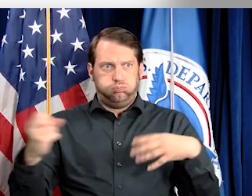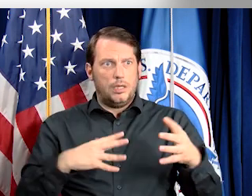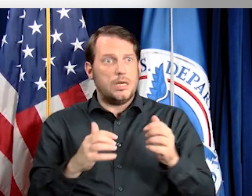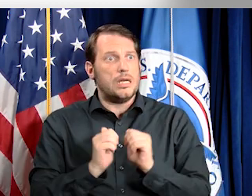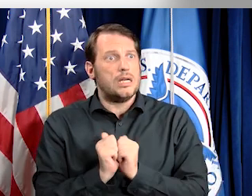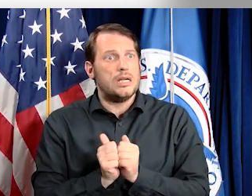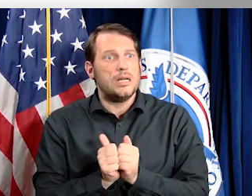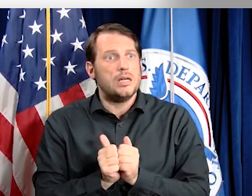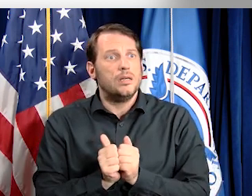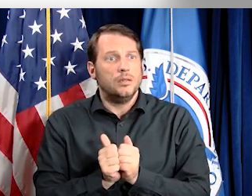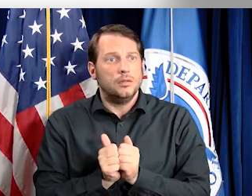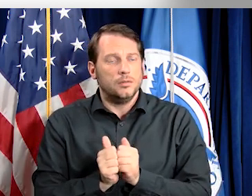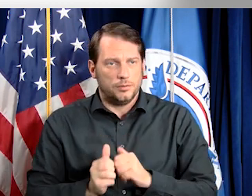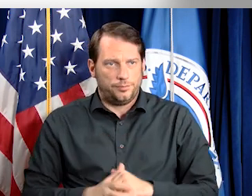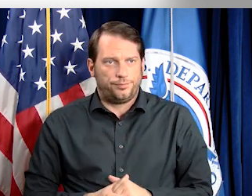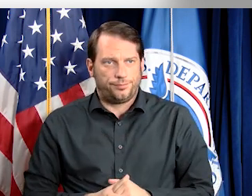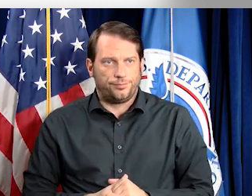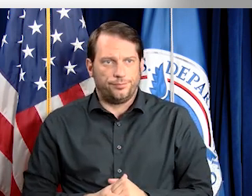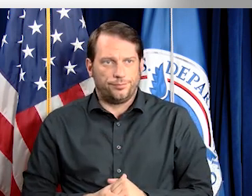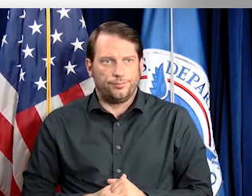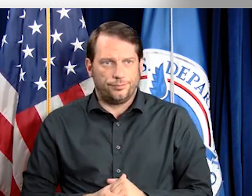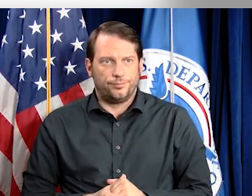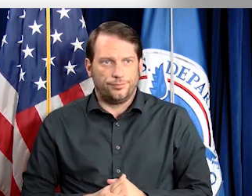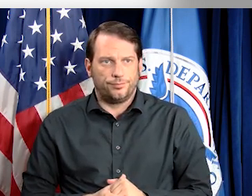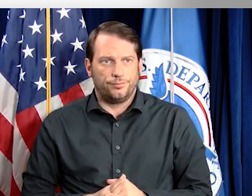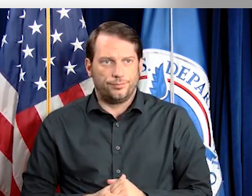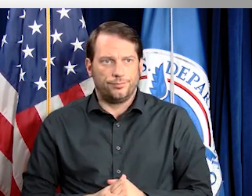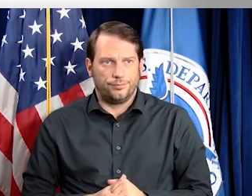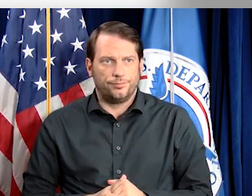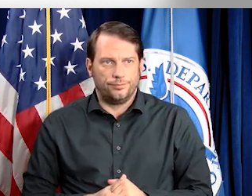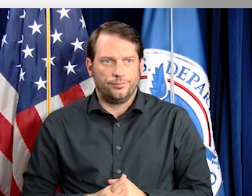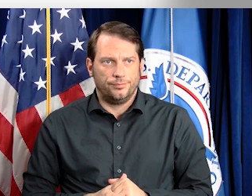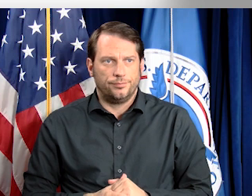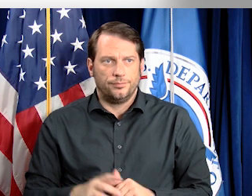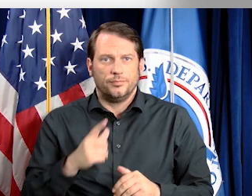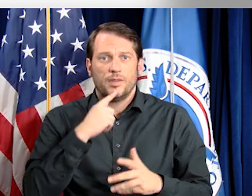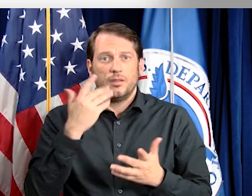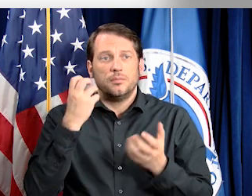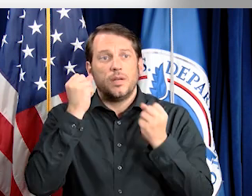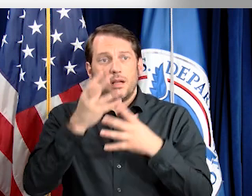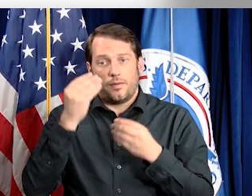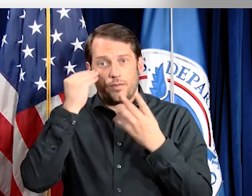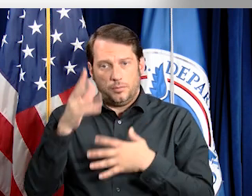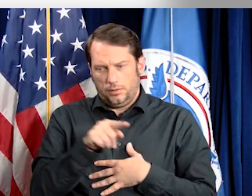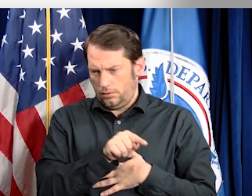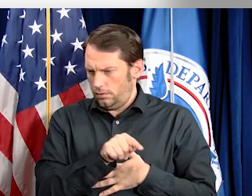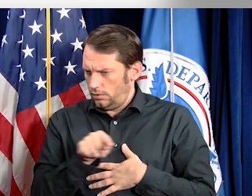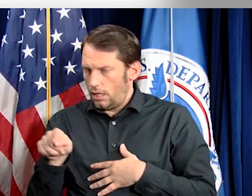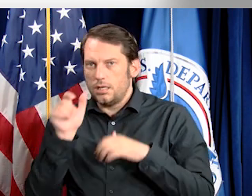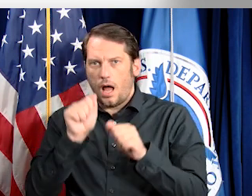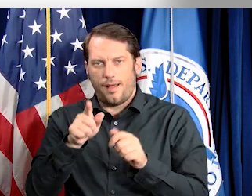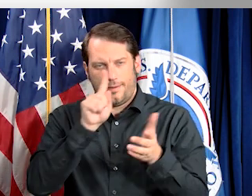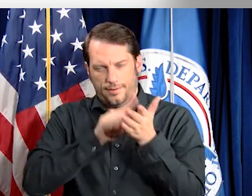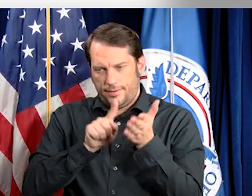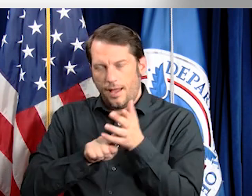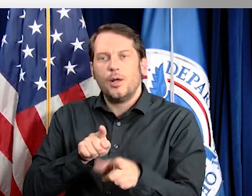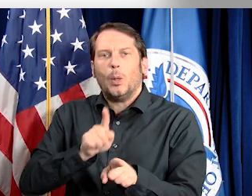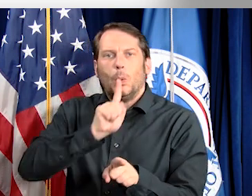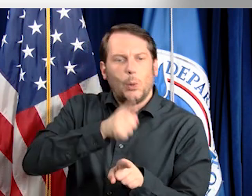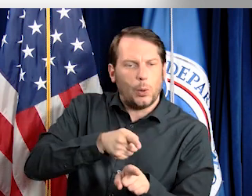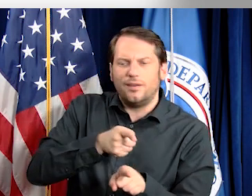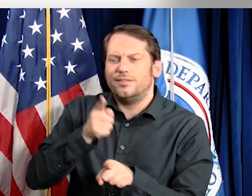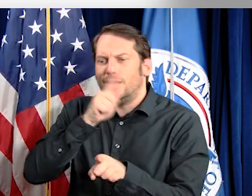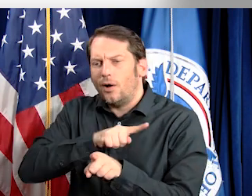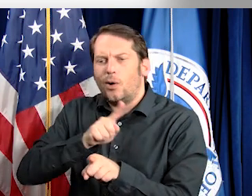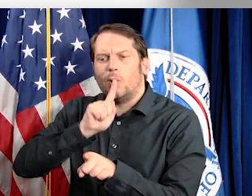photos or many people actually mentioning the same thing. Also, many official agencies are actually using social media,